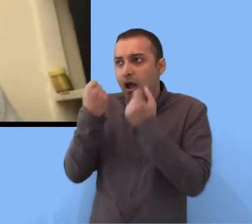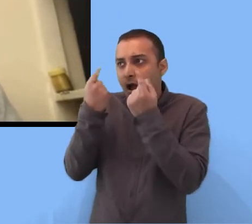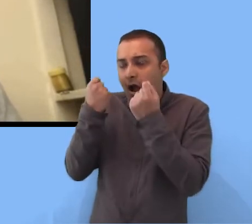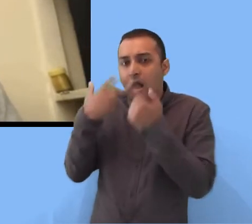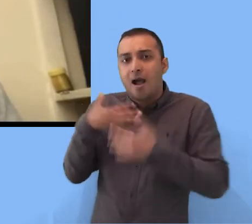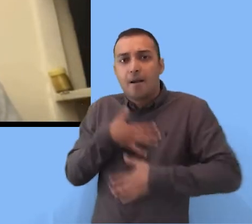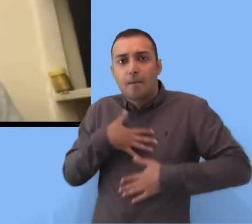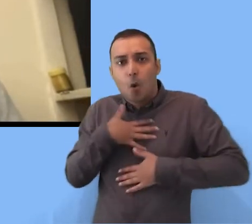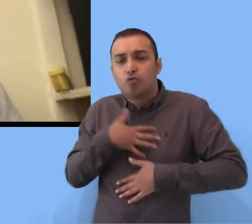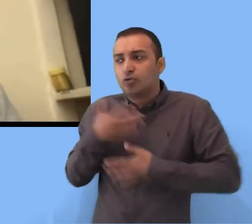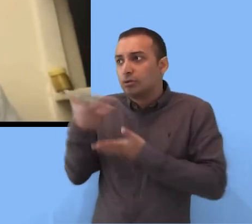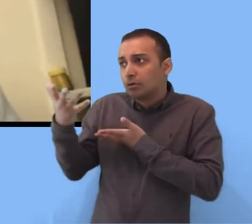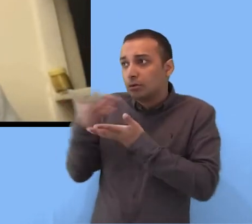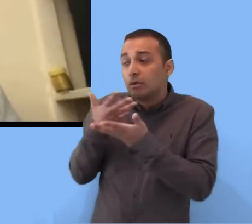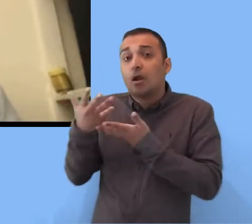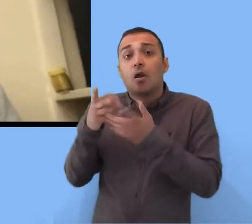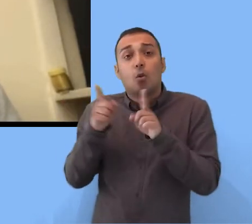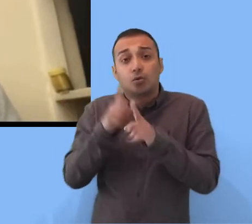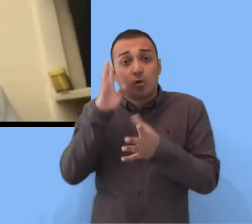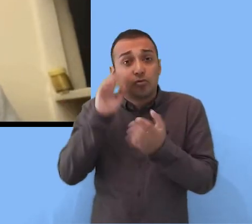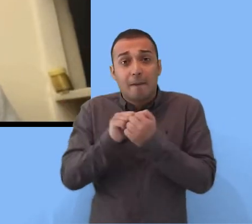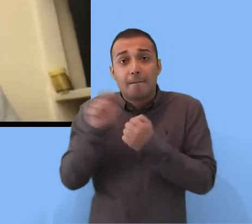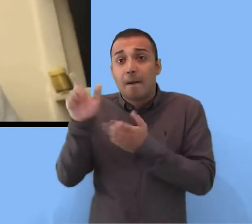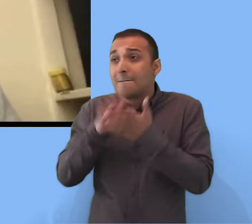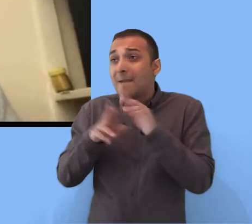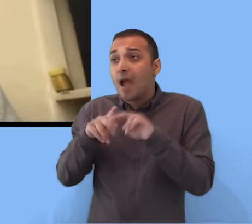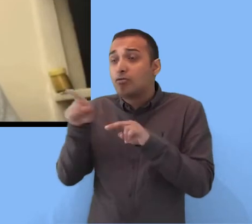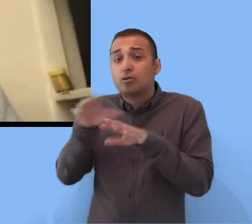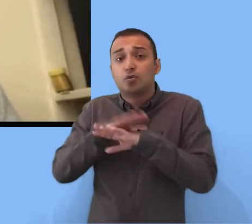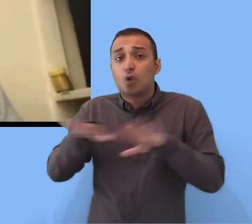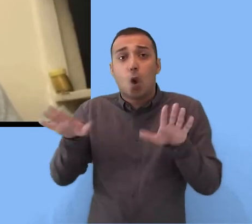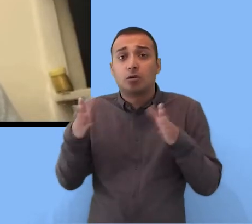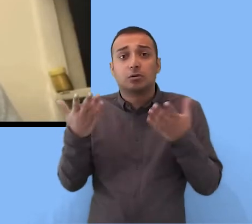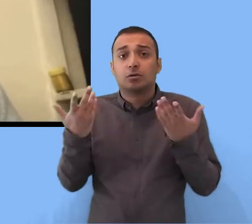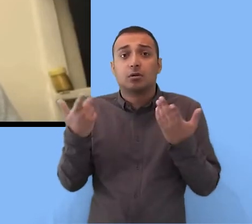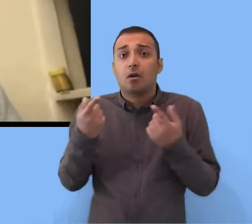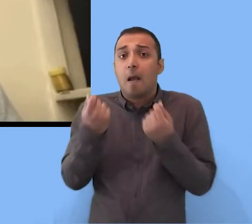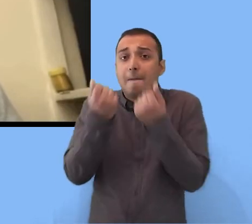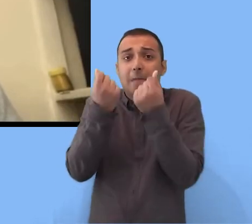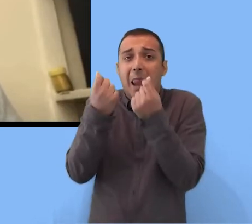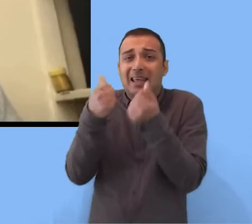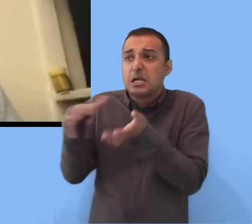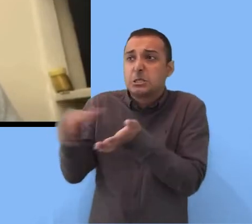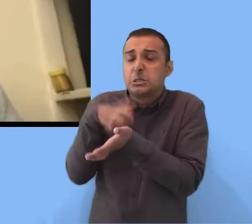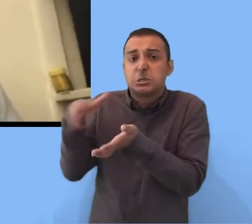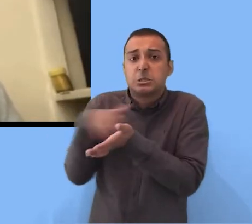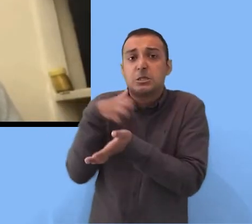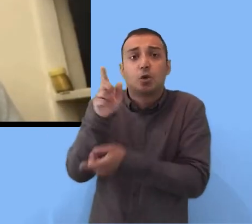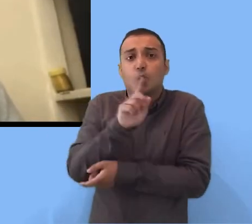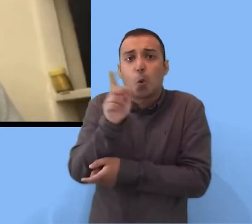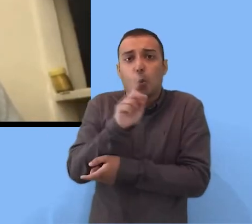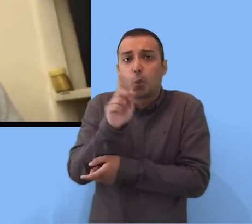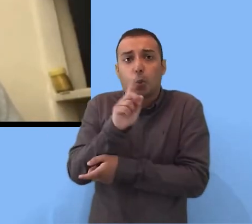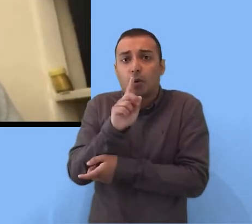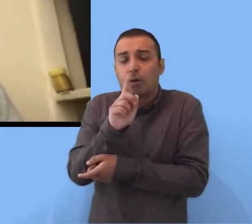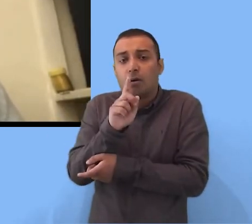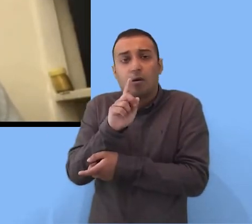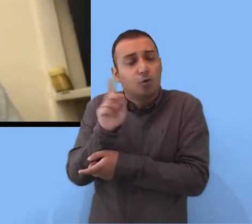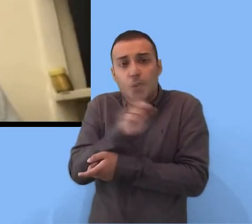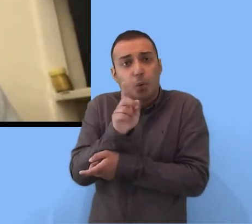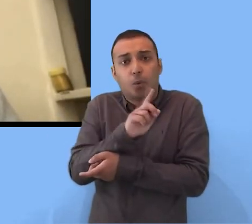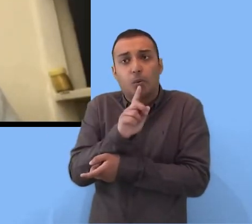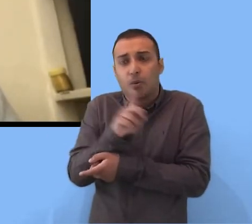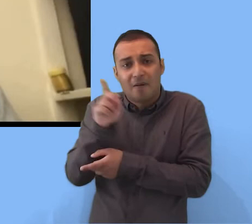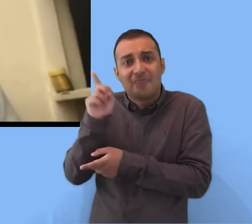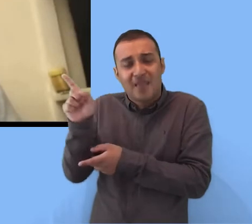are not cash cows. They're parents, yeah? And they're part of the learning process. And having overall good customer